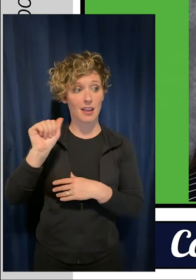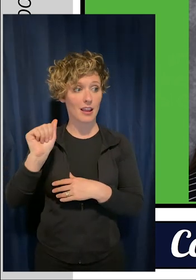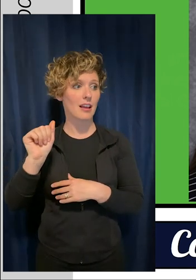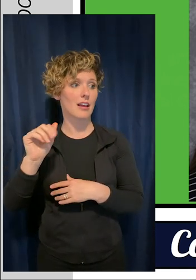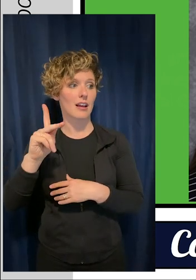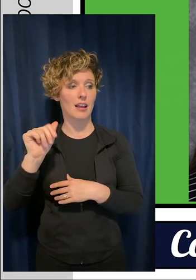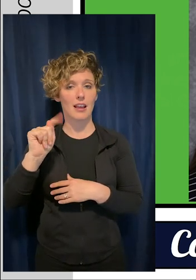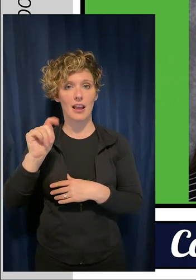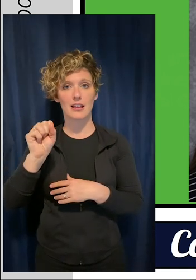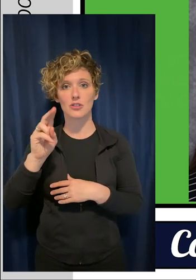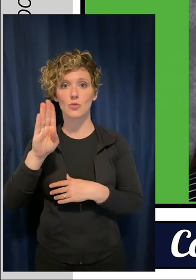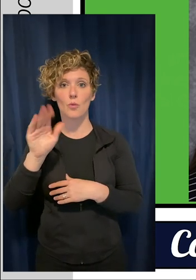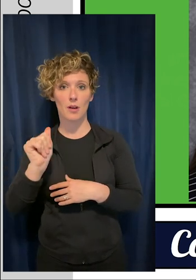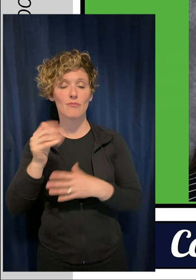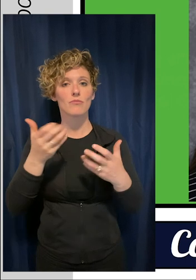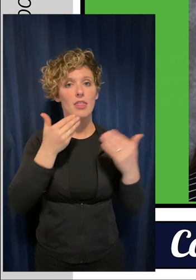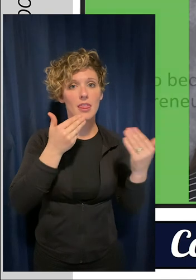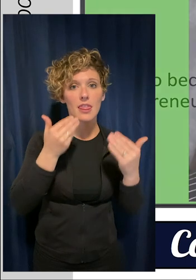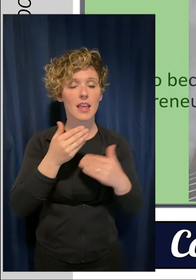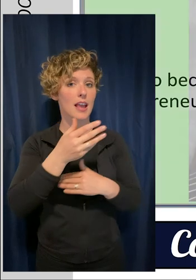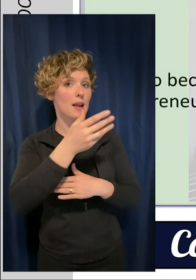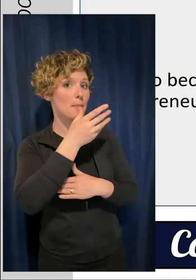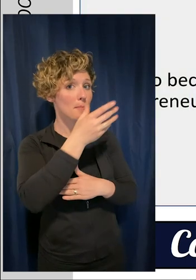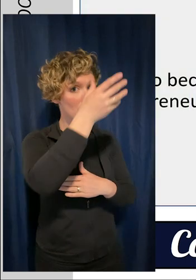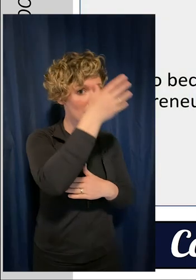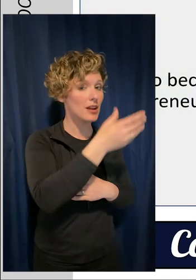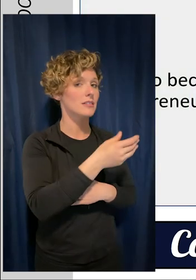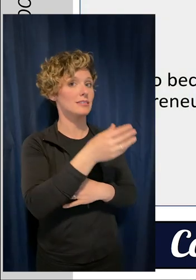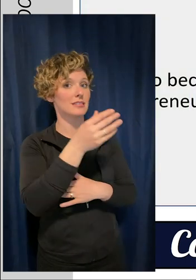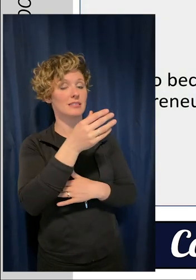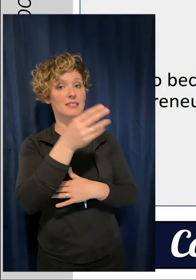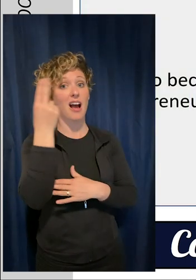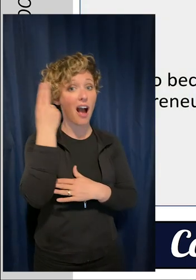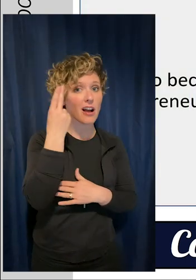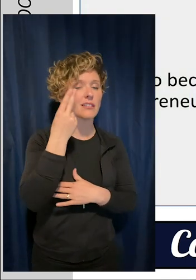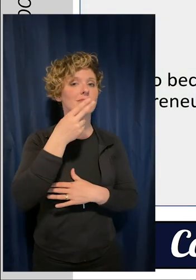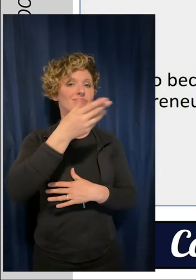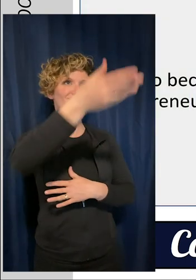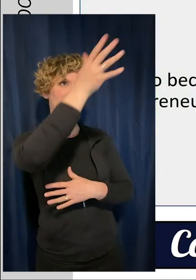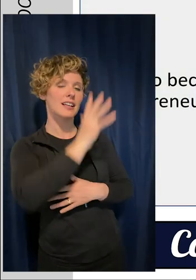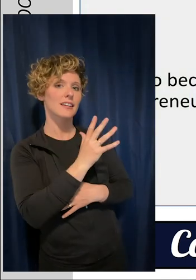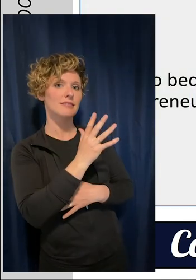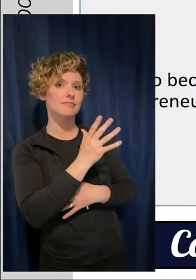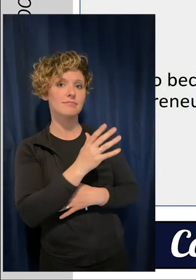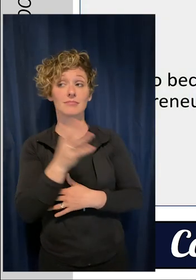her counselors, her uncle, and most of all, God. In the future, Anna plans to become an